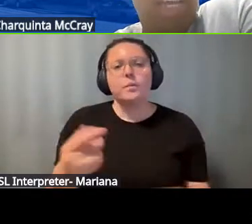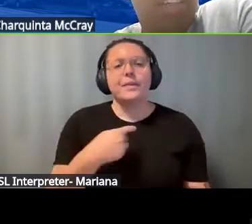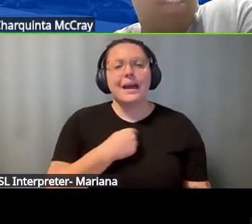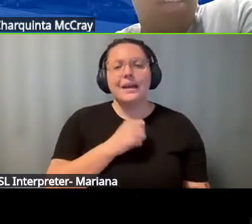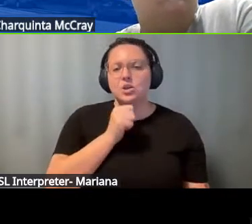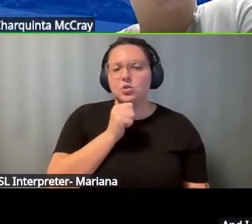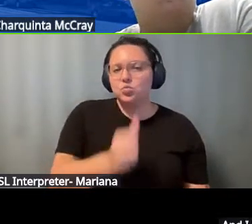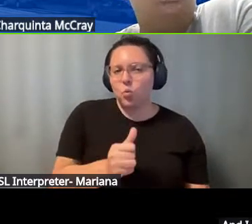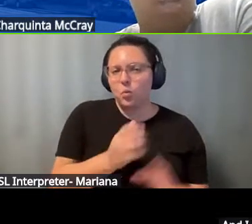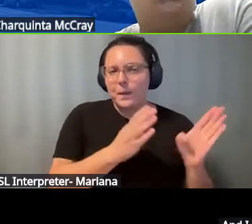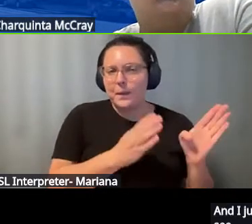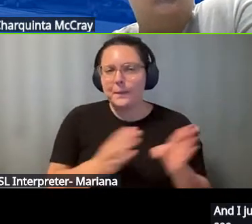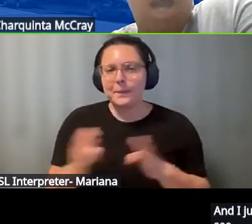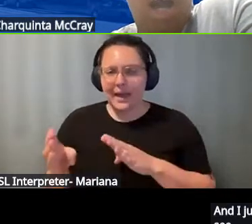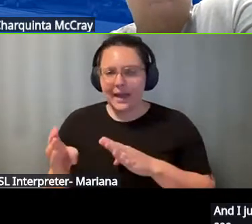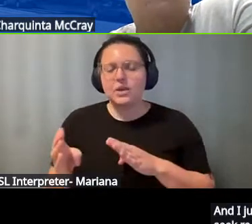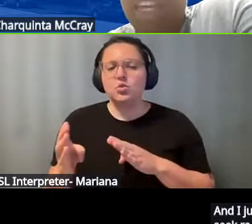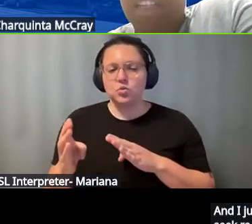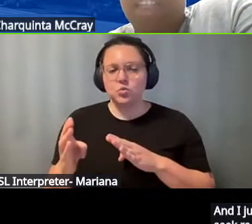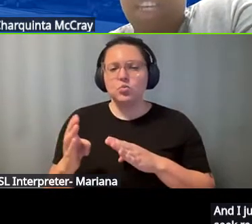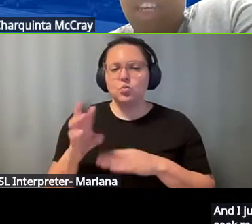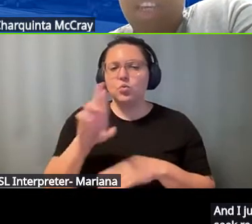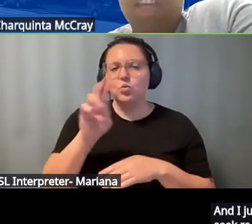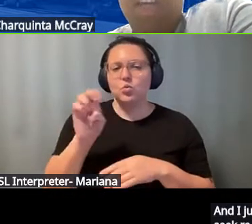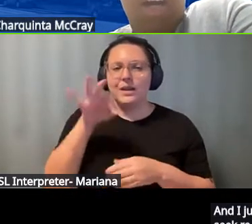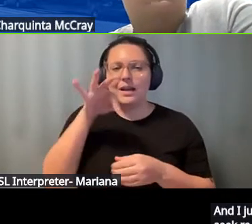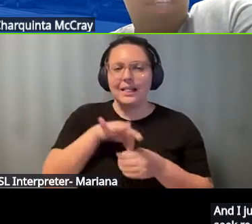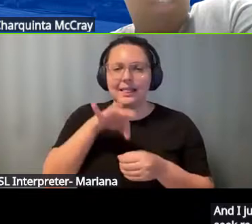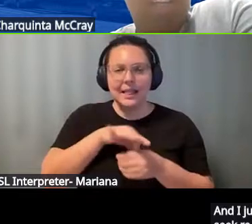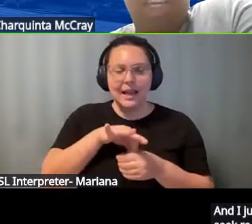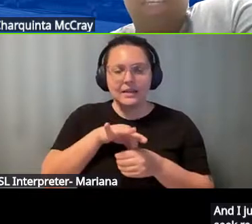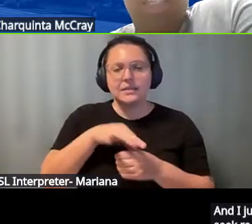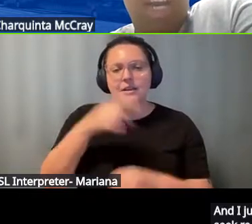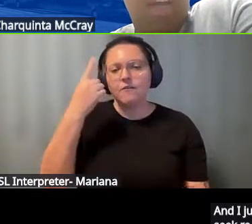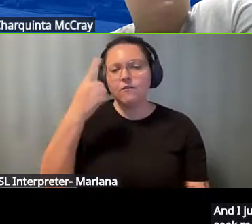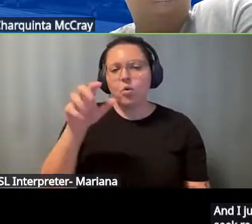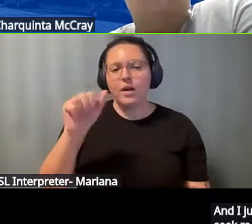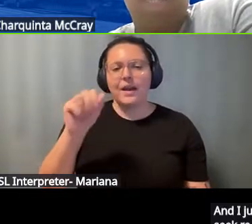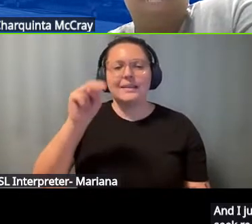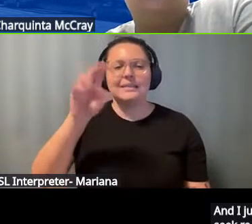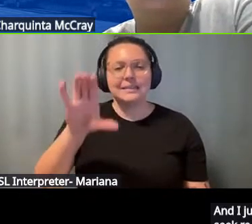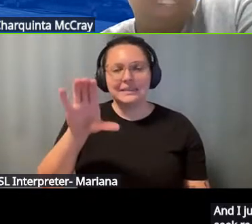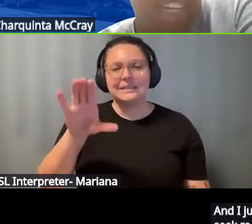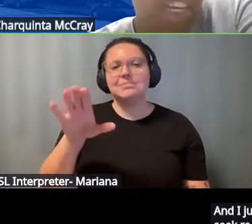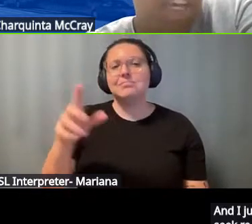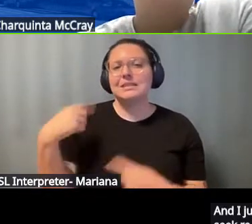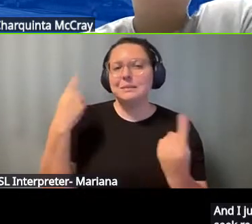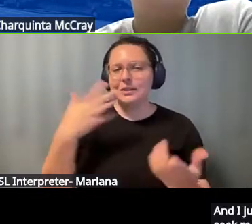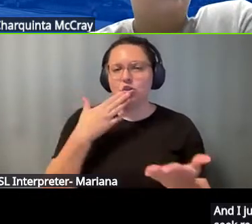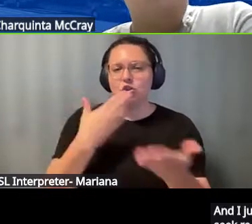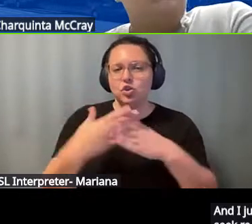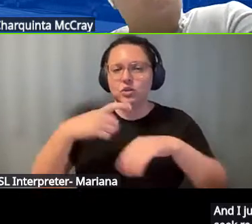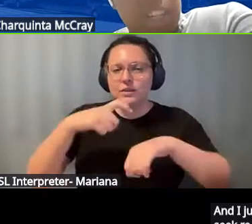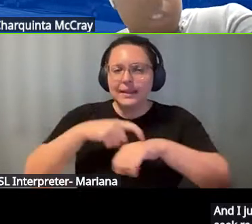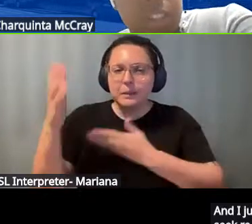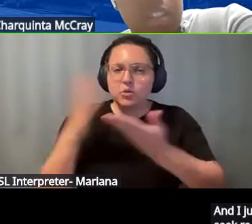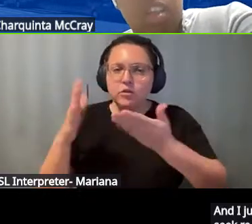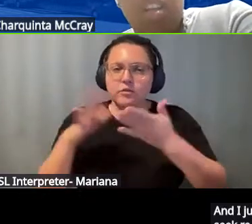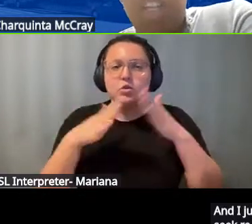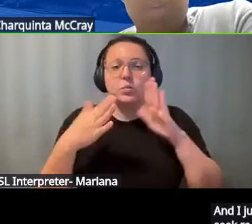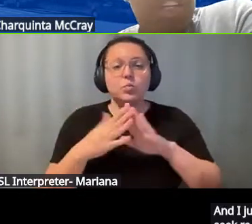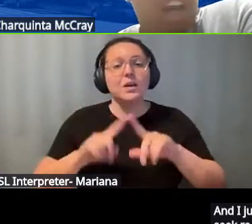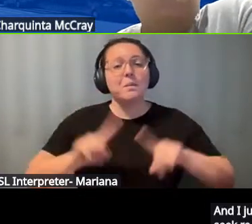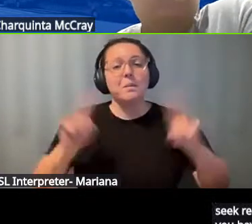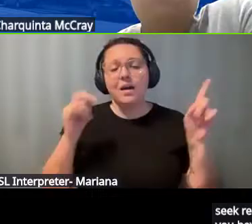plan to seek re-election for ANC. It's been a good time serving the community. But if you have